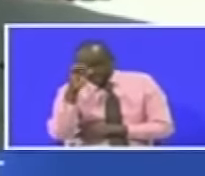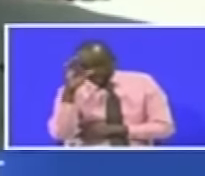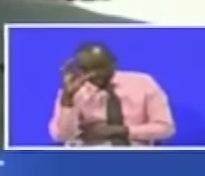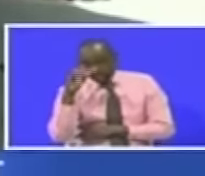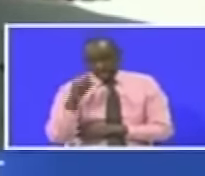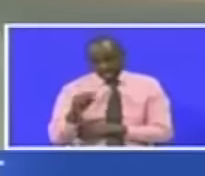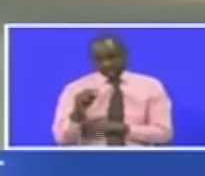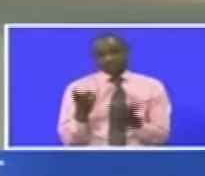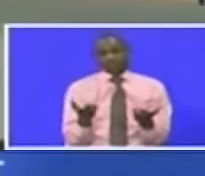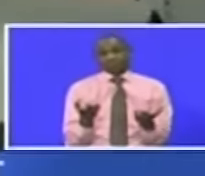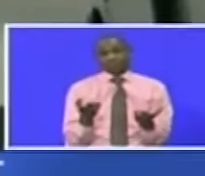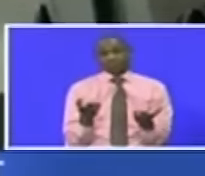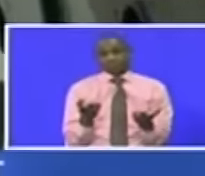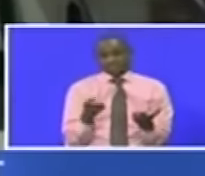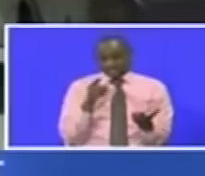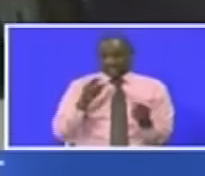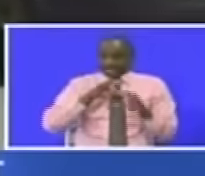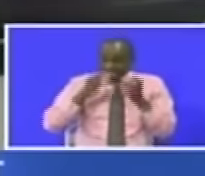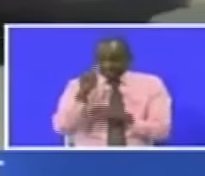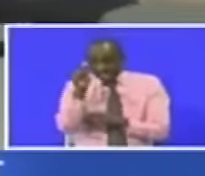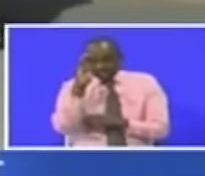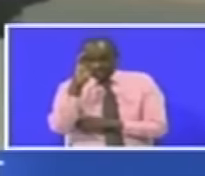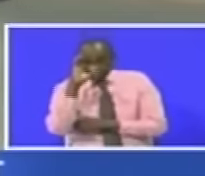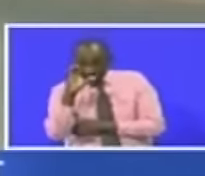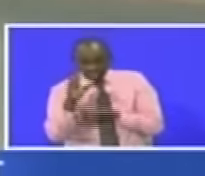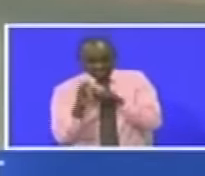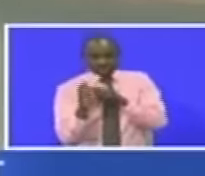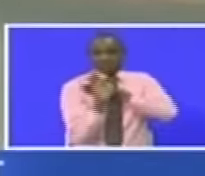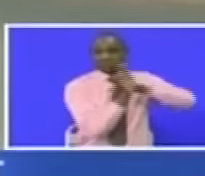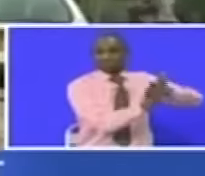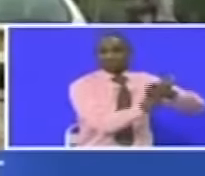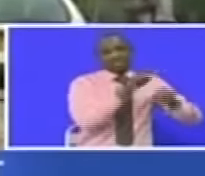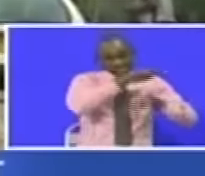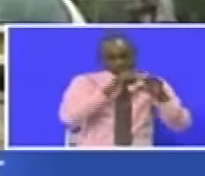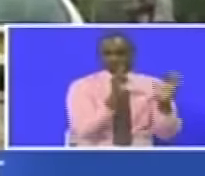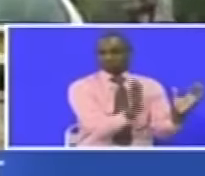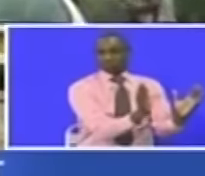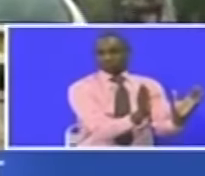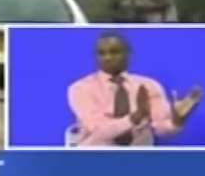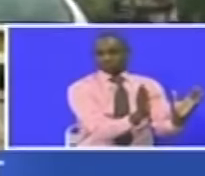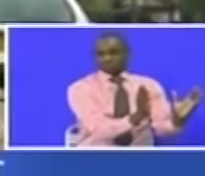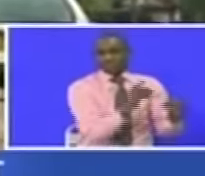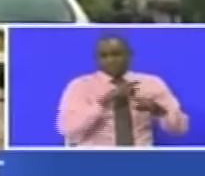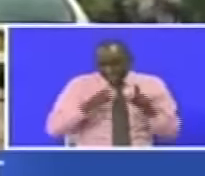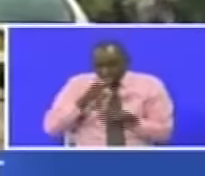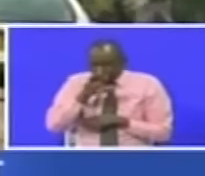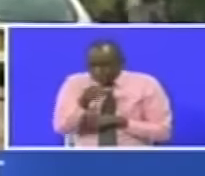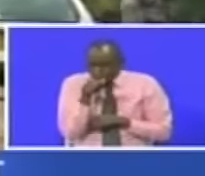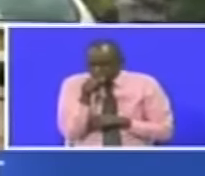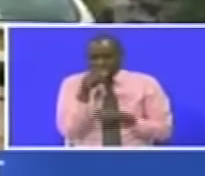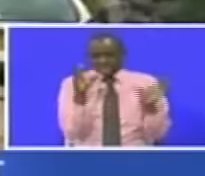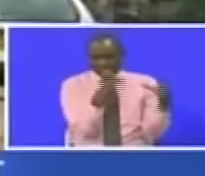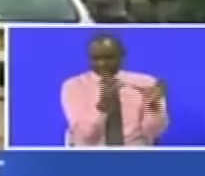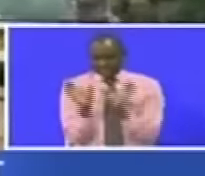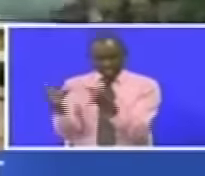and the classified roads, whereas class A, B and C is supposed to remain with the national government. But through the